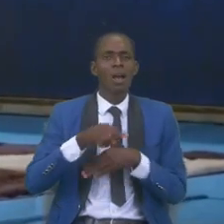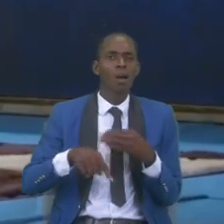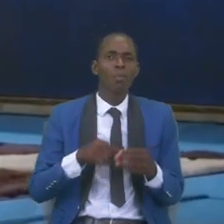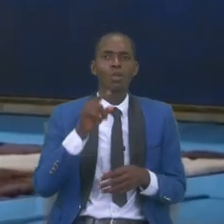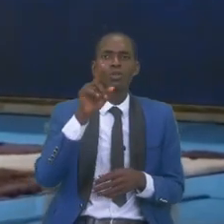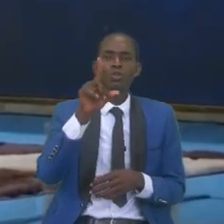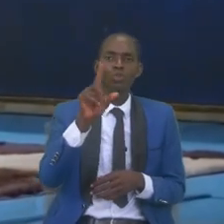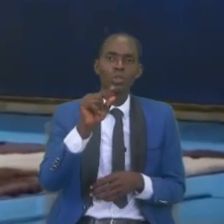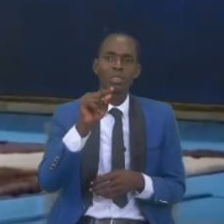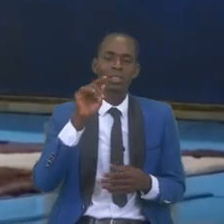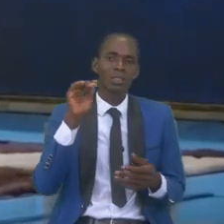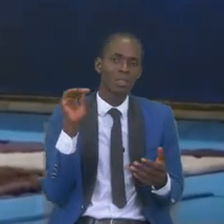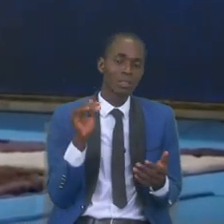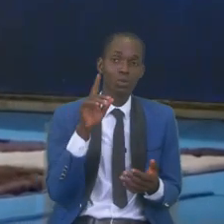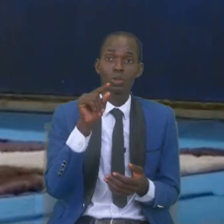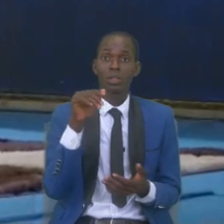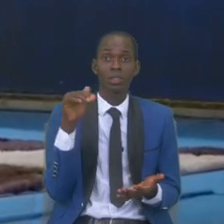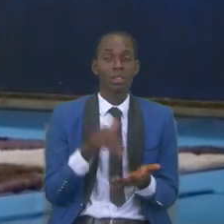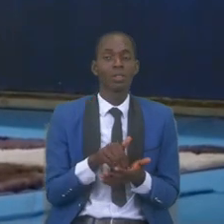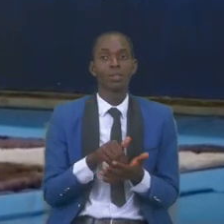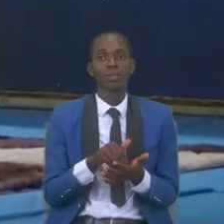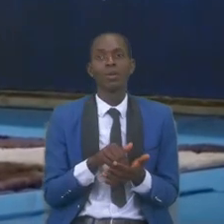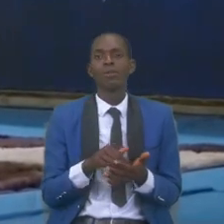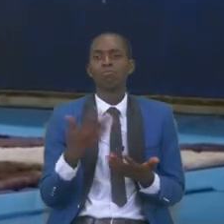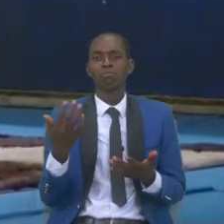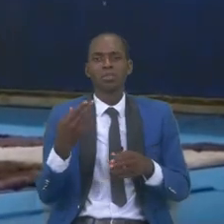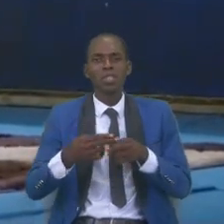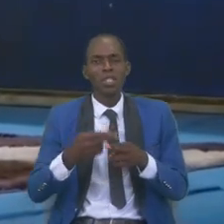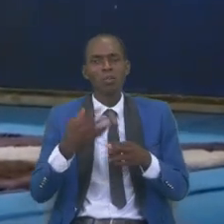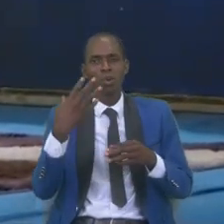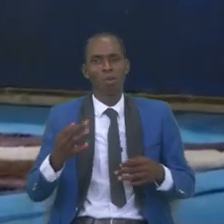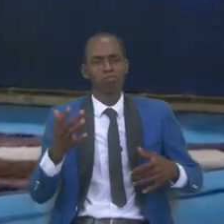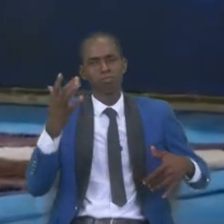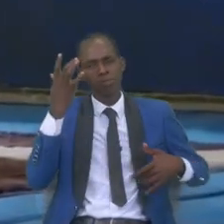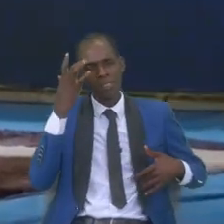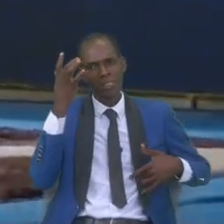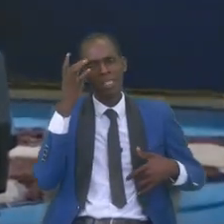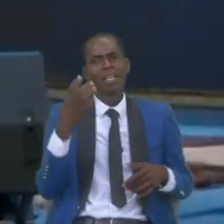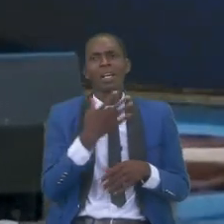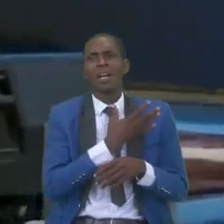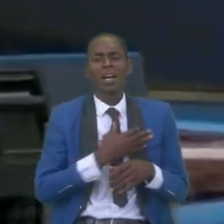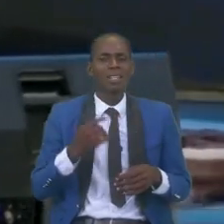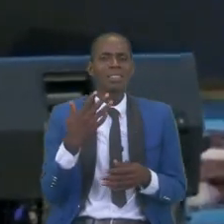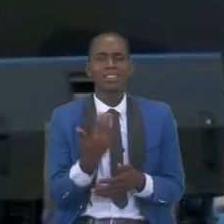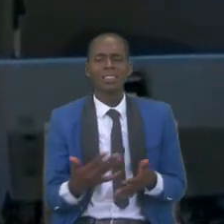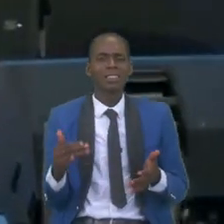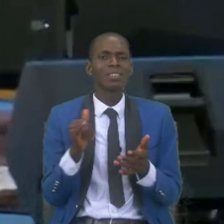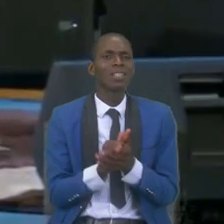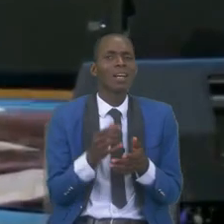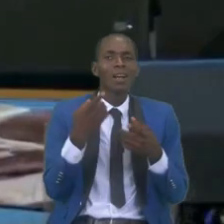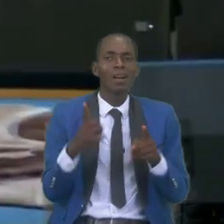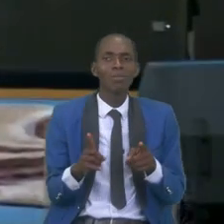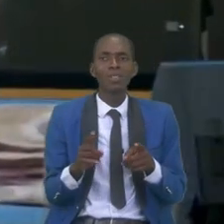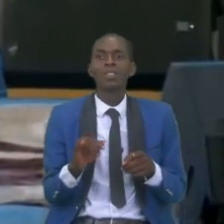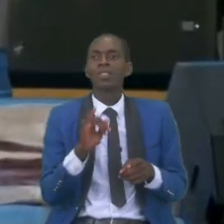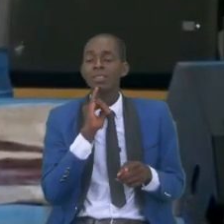named identified diseases from head to toe, and the things that happen, it's not just this limit,